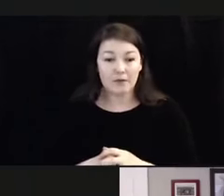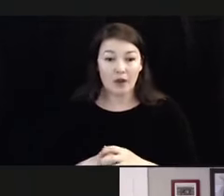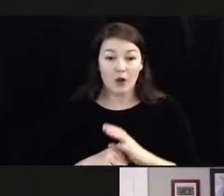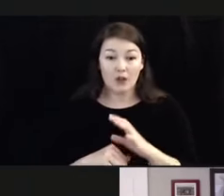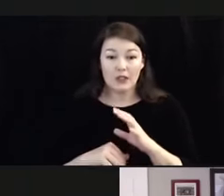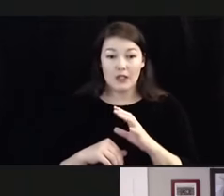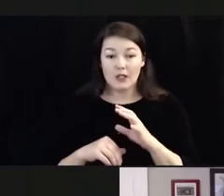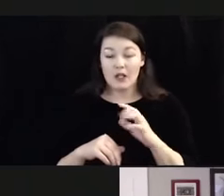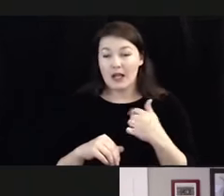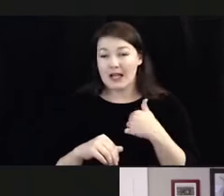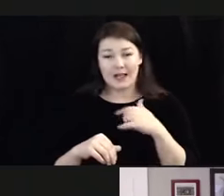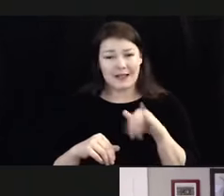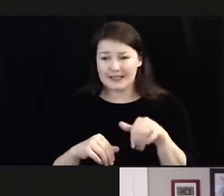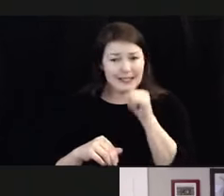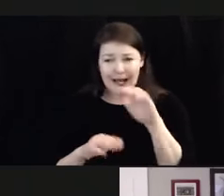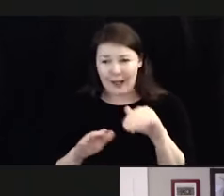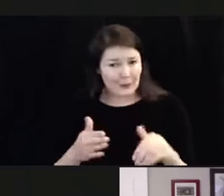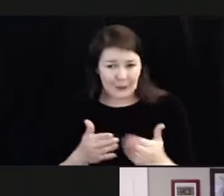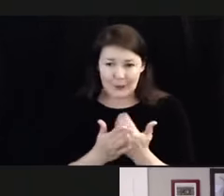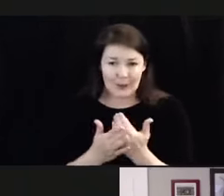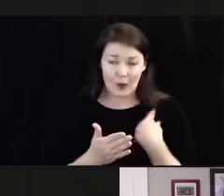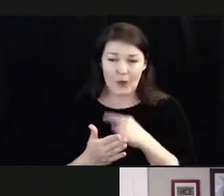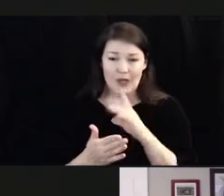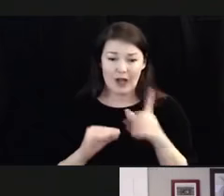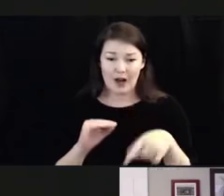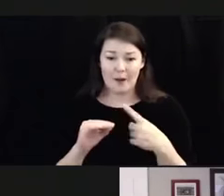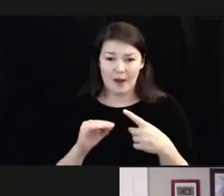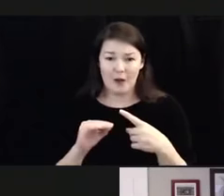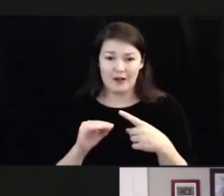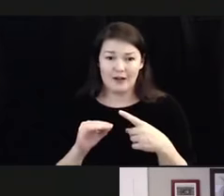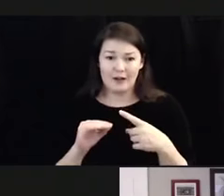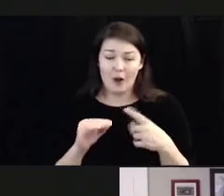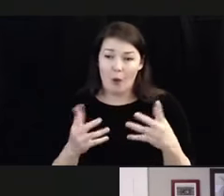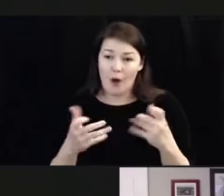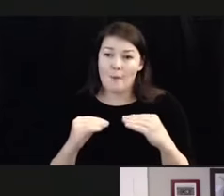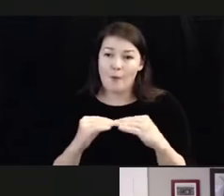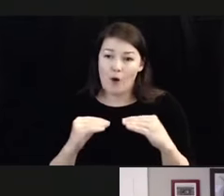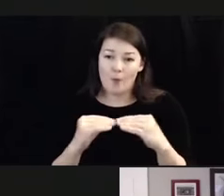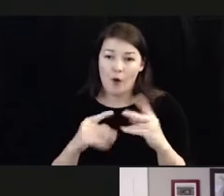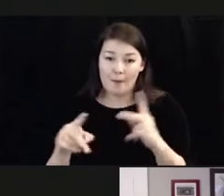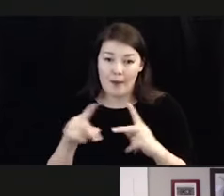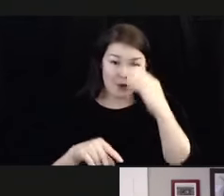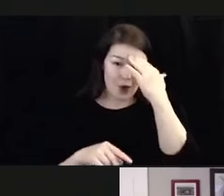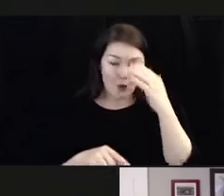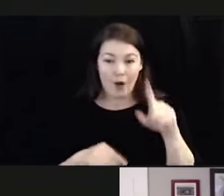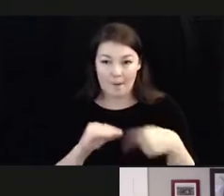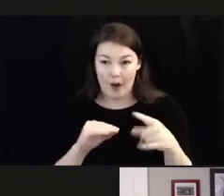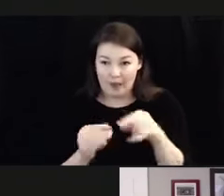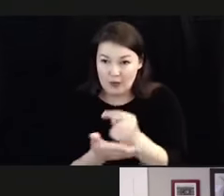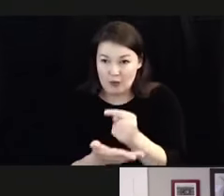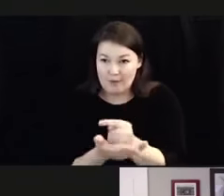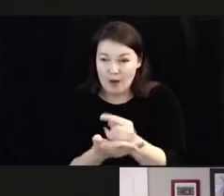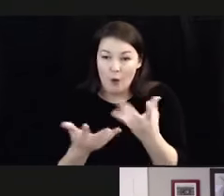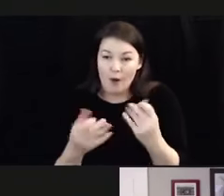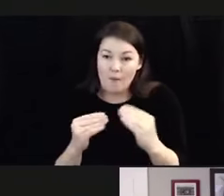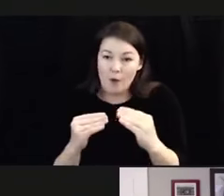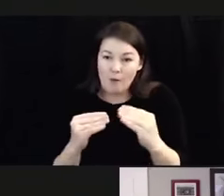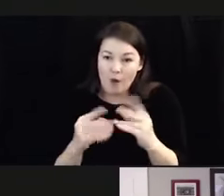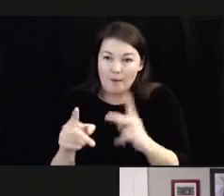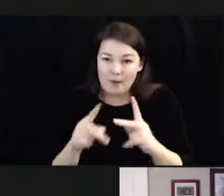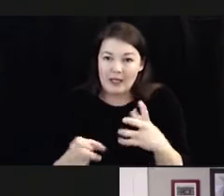This is not new, to be clear. We are talking about them because we want more people to know about monoclonal antibodies. We want more people to get